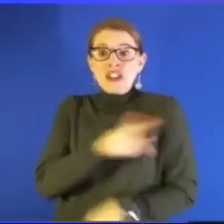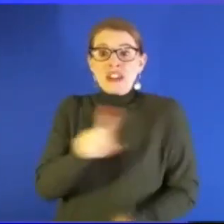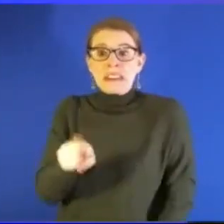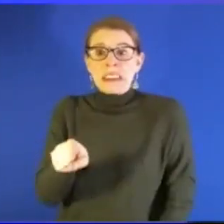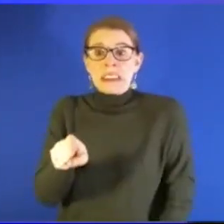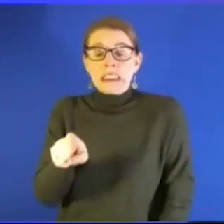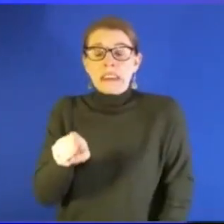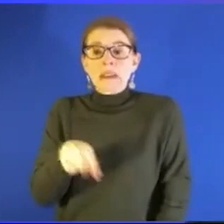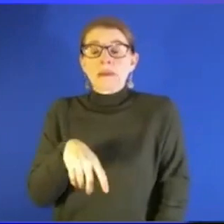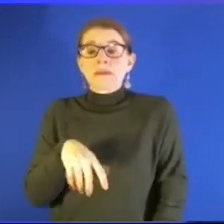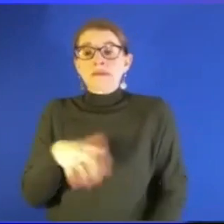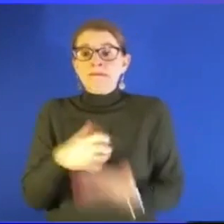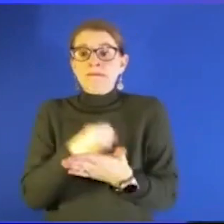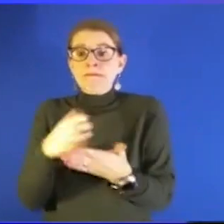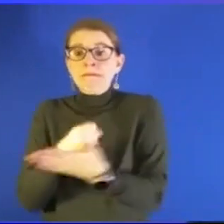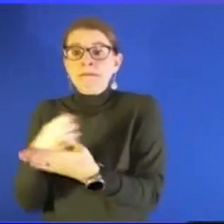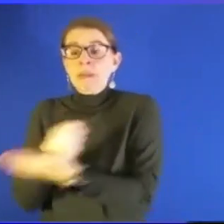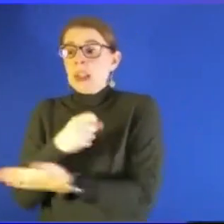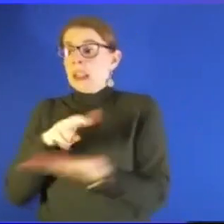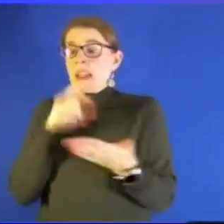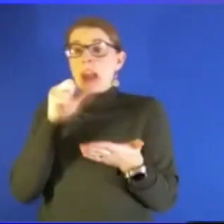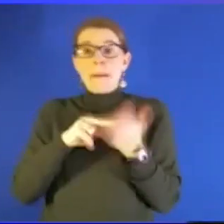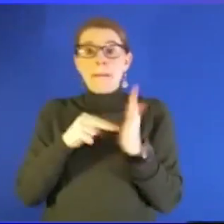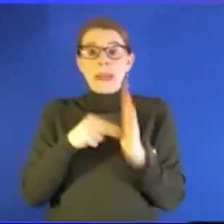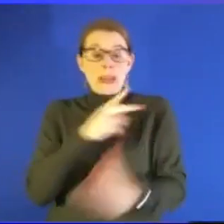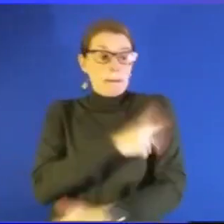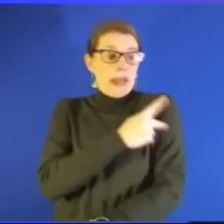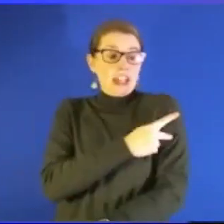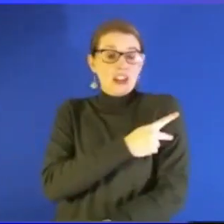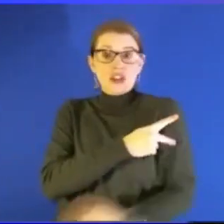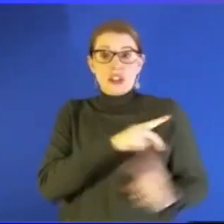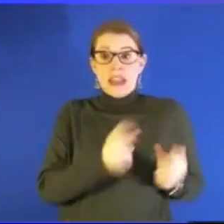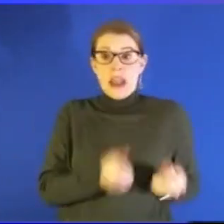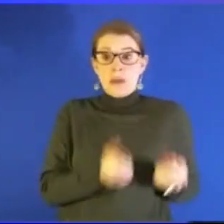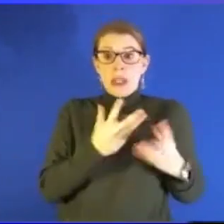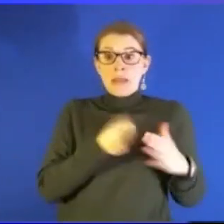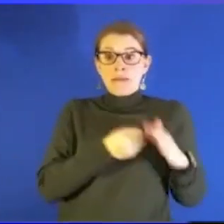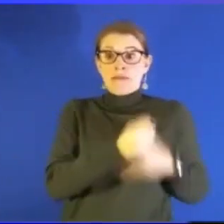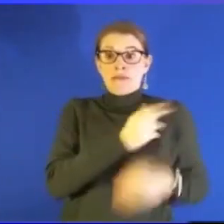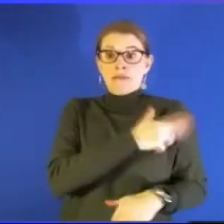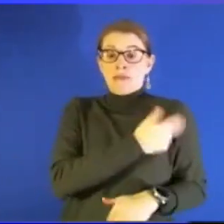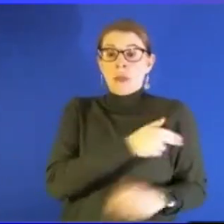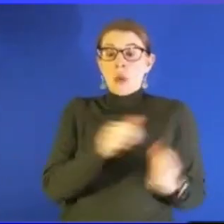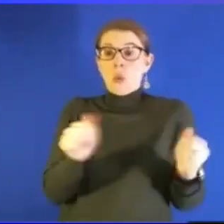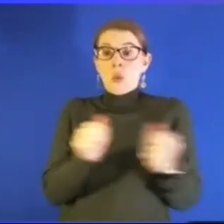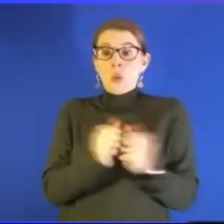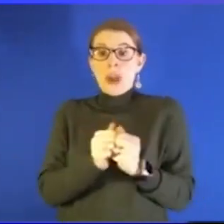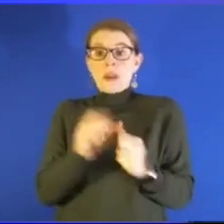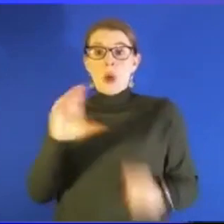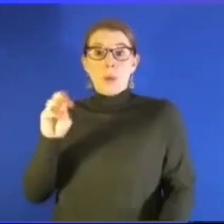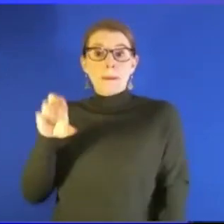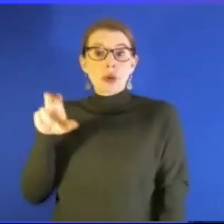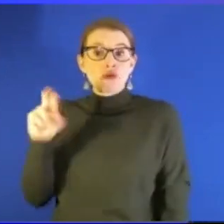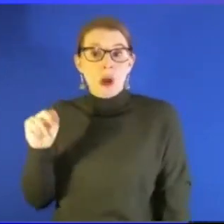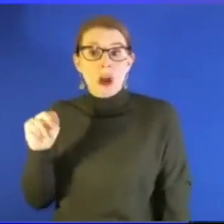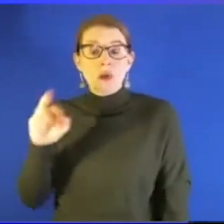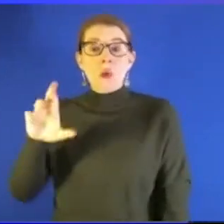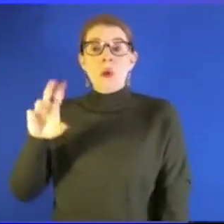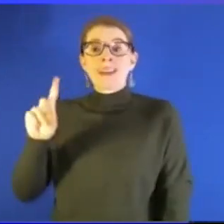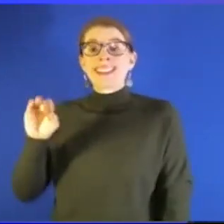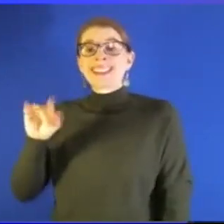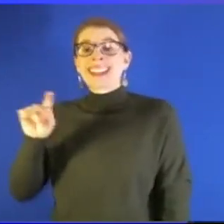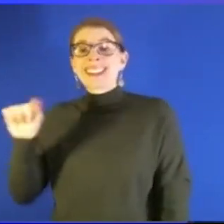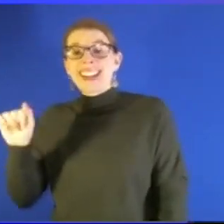number of patients who are in the hospital with Omicron or Delta, but we're in